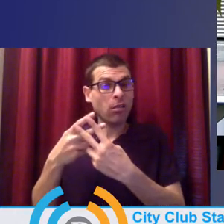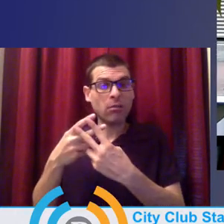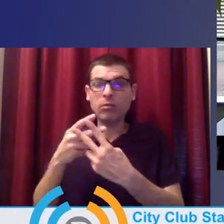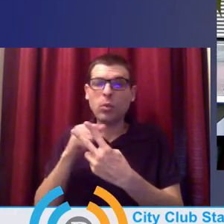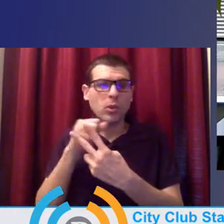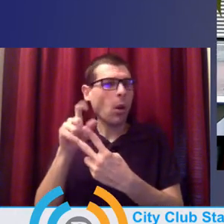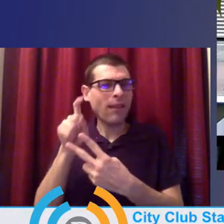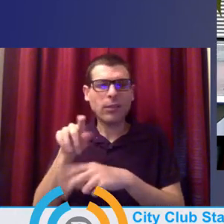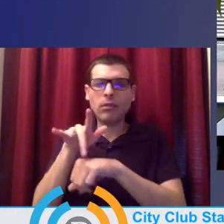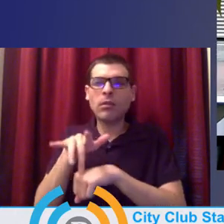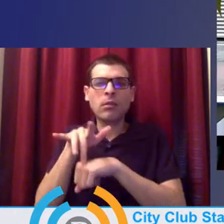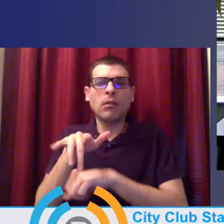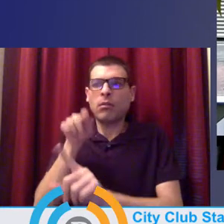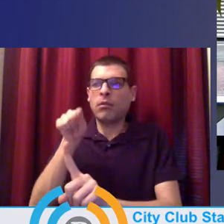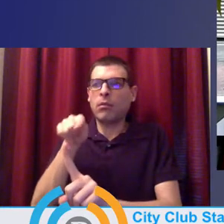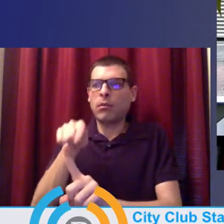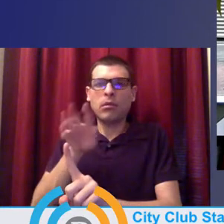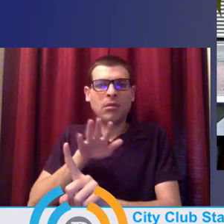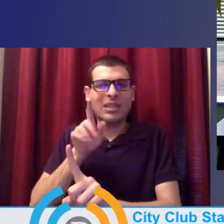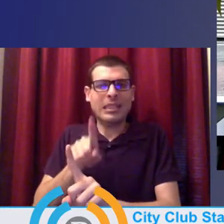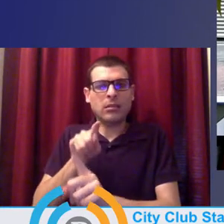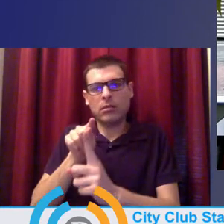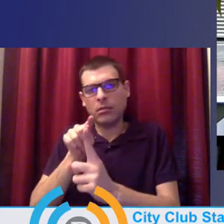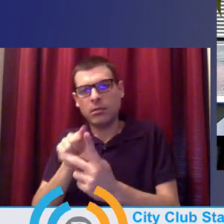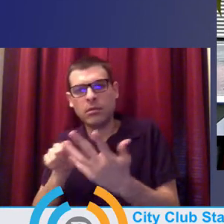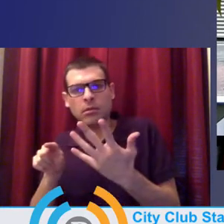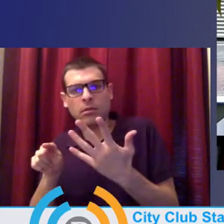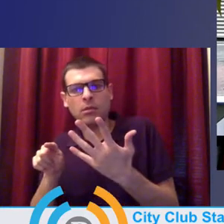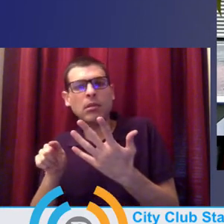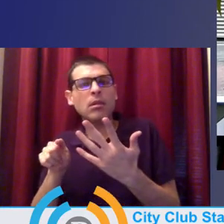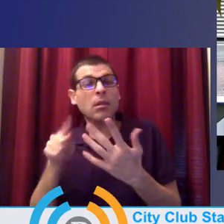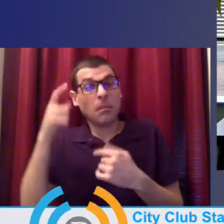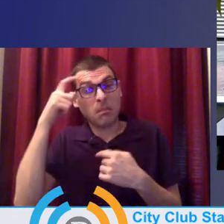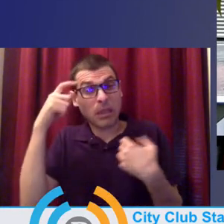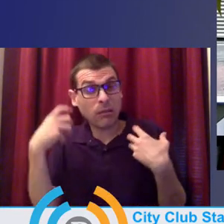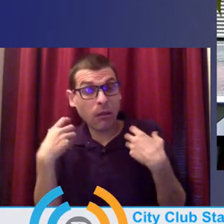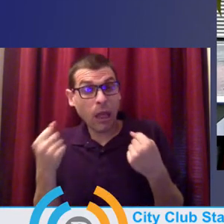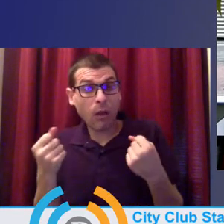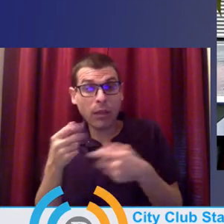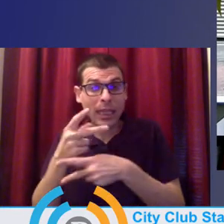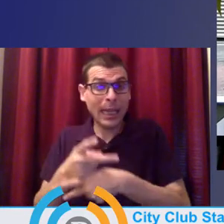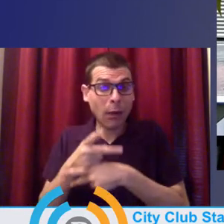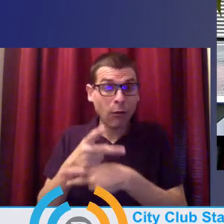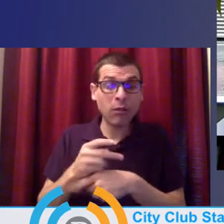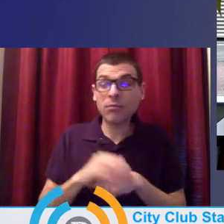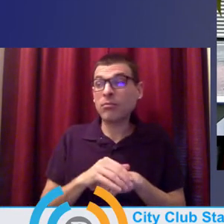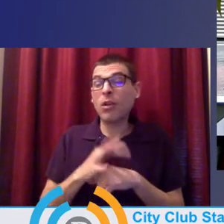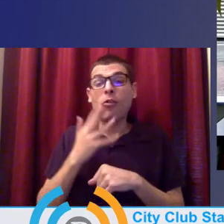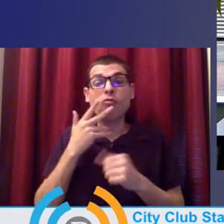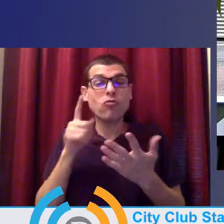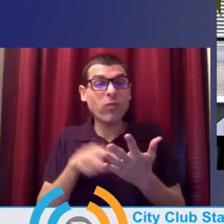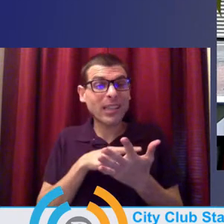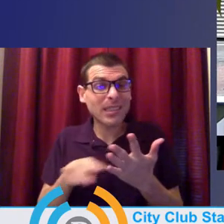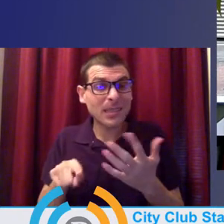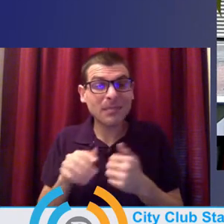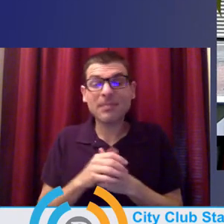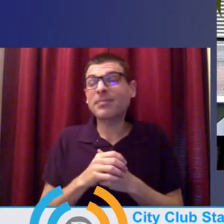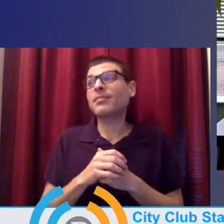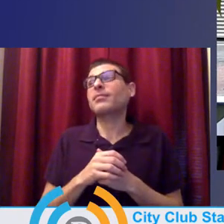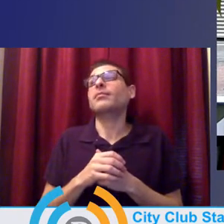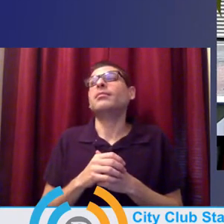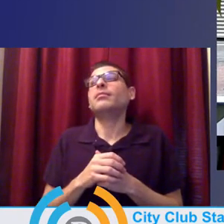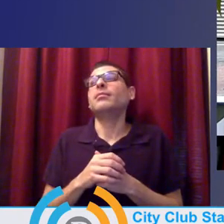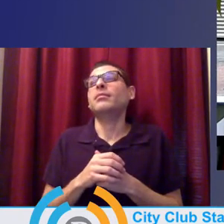need to focus on mental health care. We need to focus on ending racism in our community. We need to look at getting